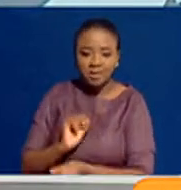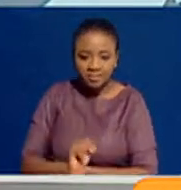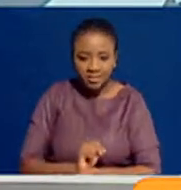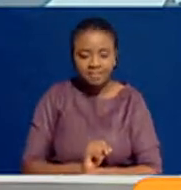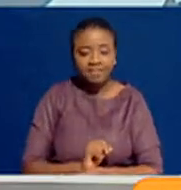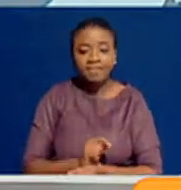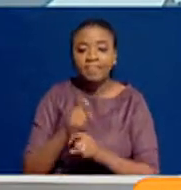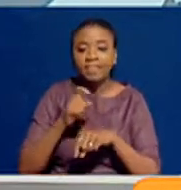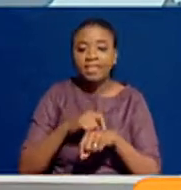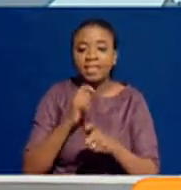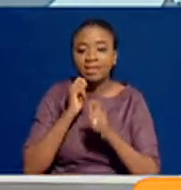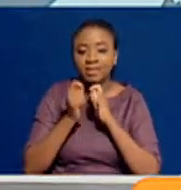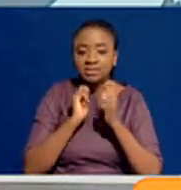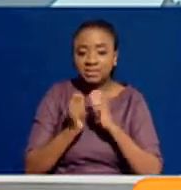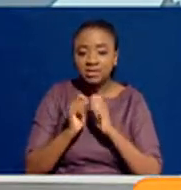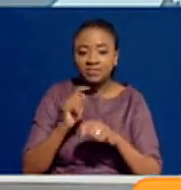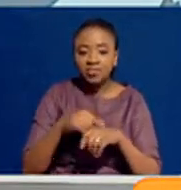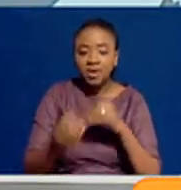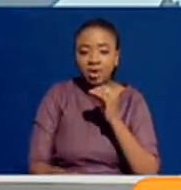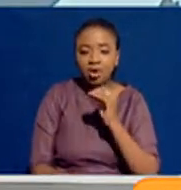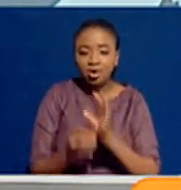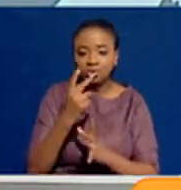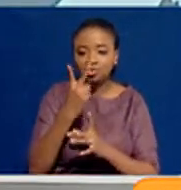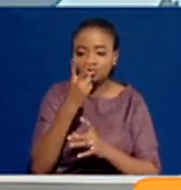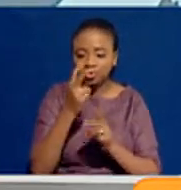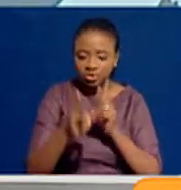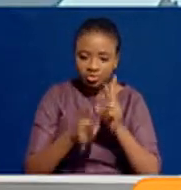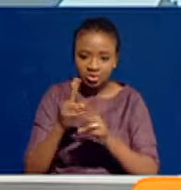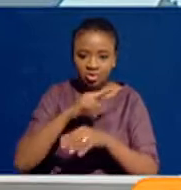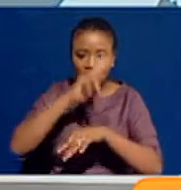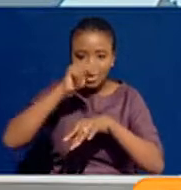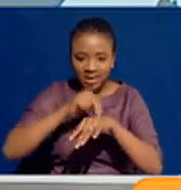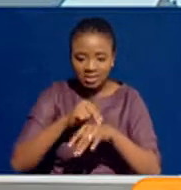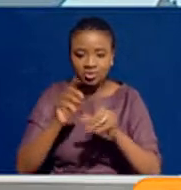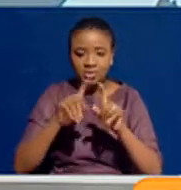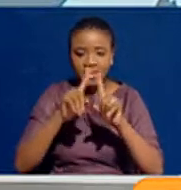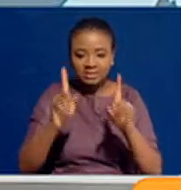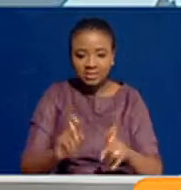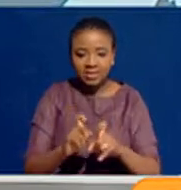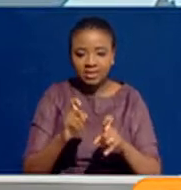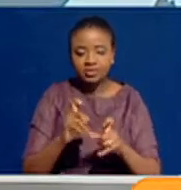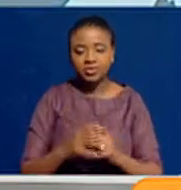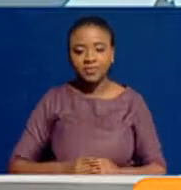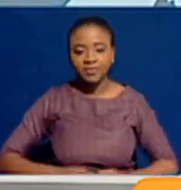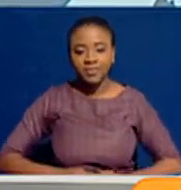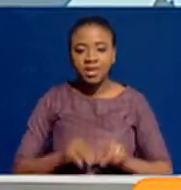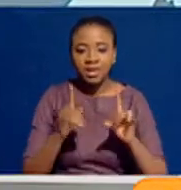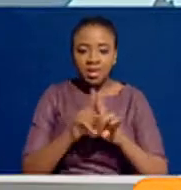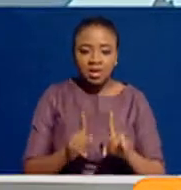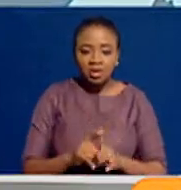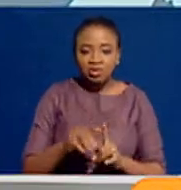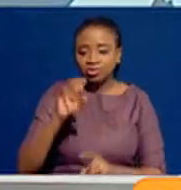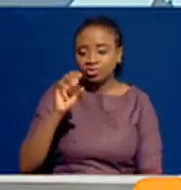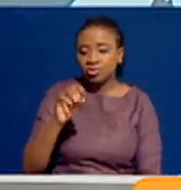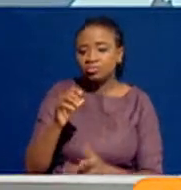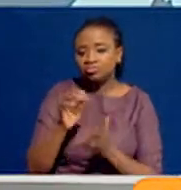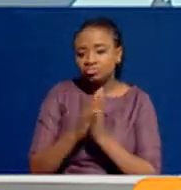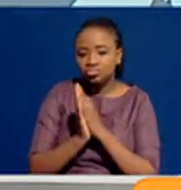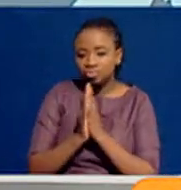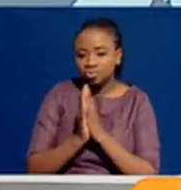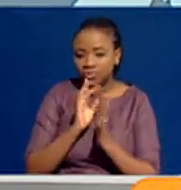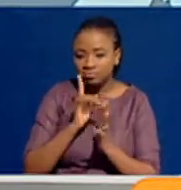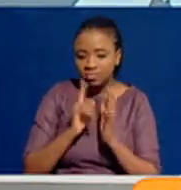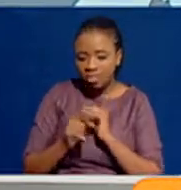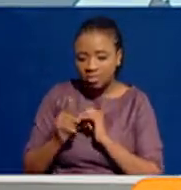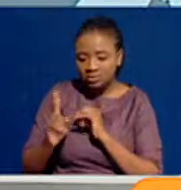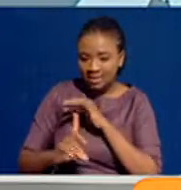was speaking during the launch of the 2022 national examination season. And as Serfine Achieng reports, the Ministry of Education